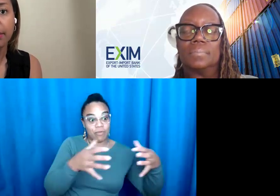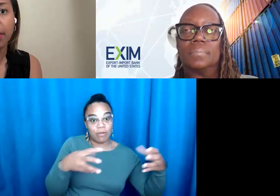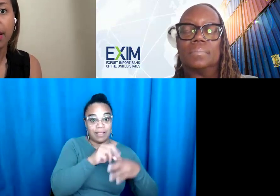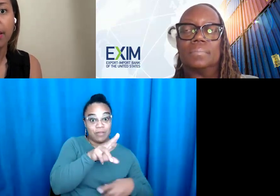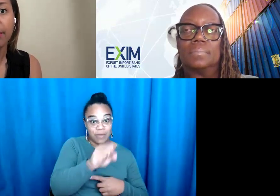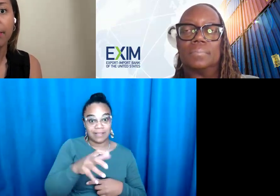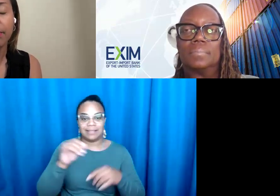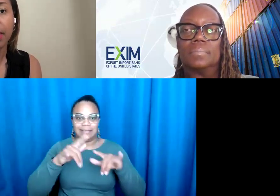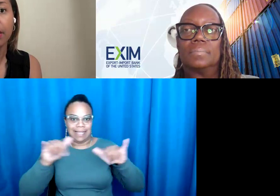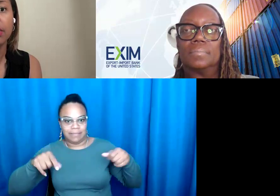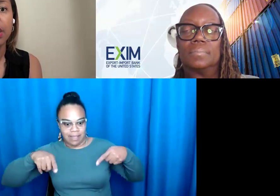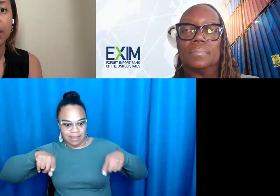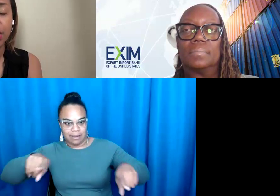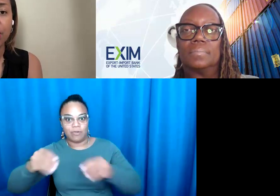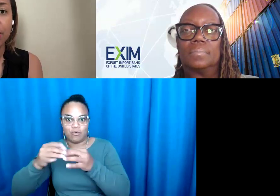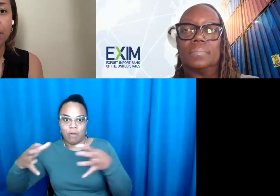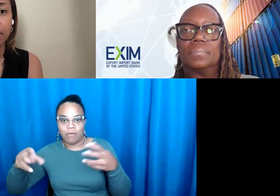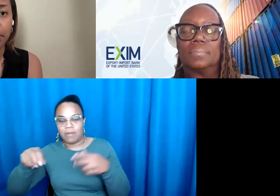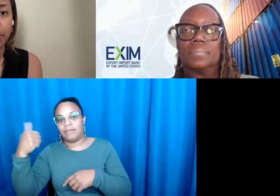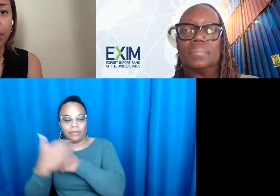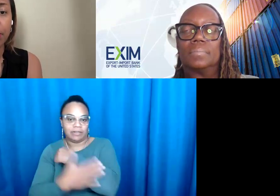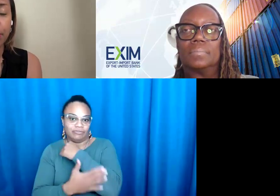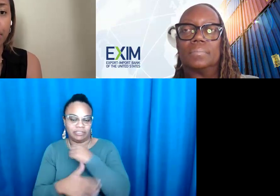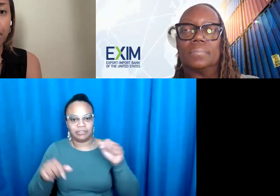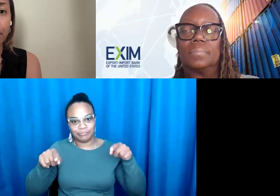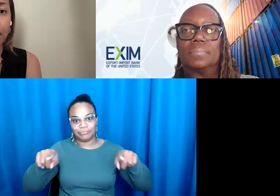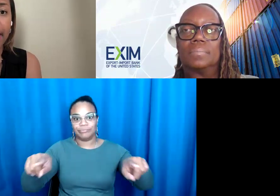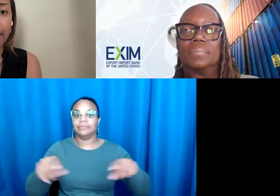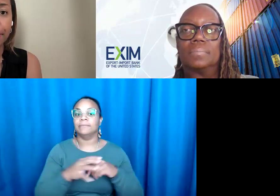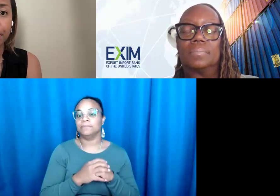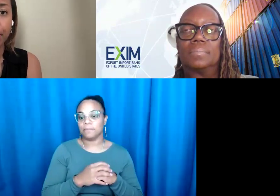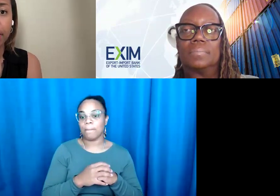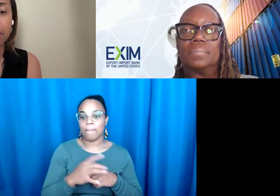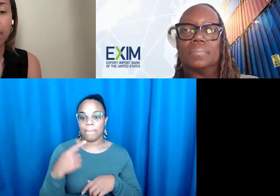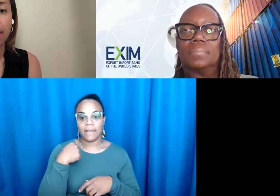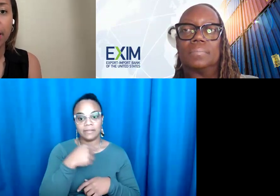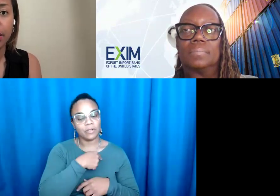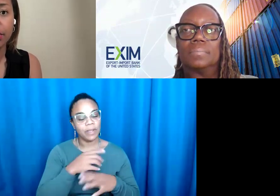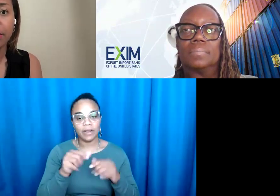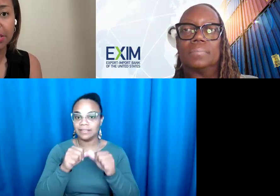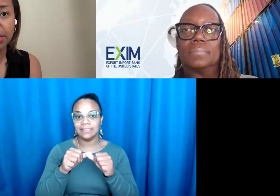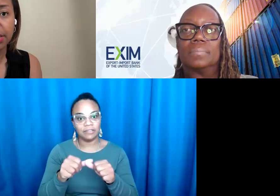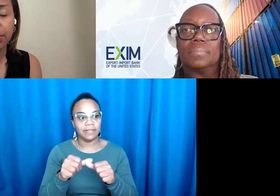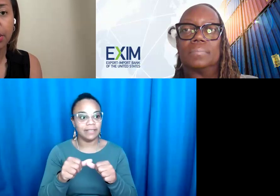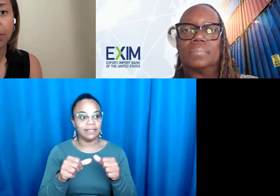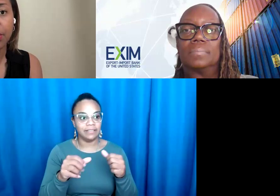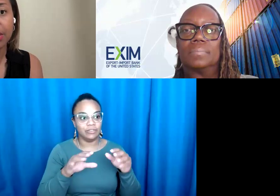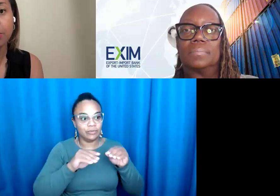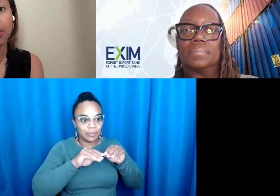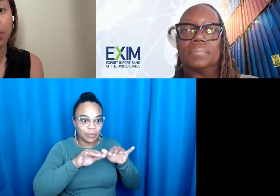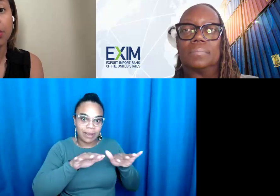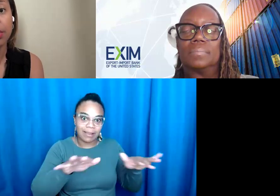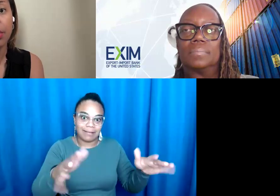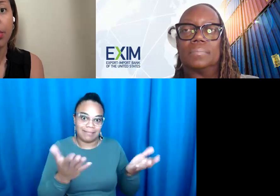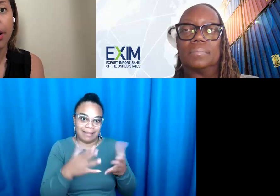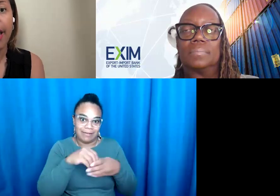working in tandem and continuing to, make our footprint here domestically within the